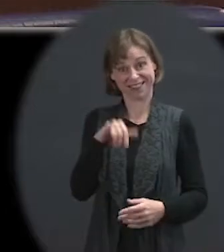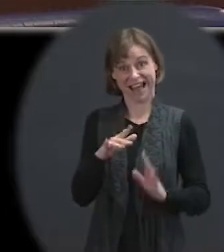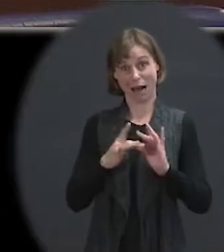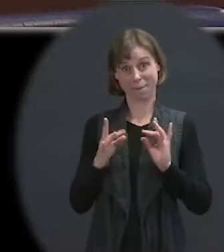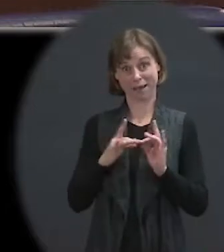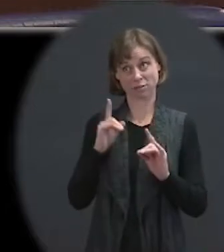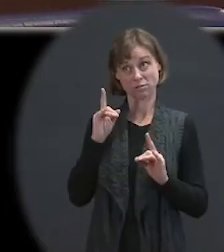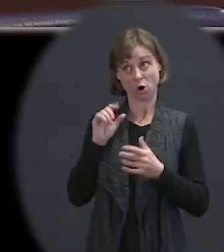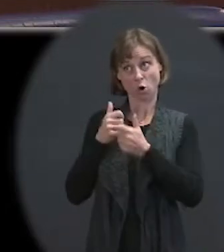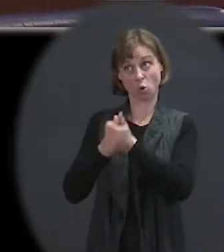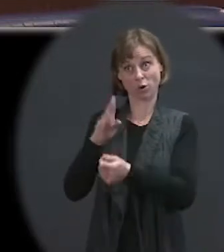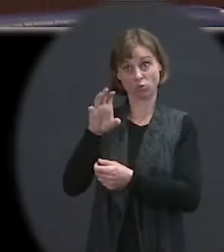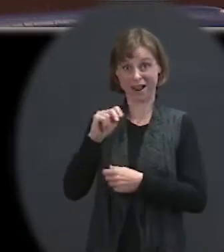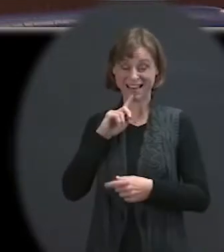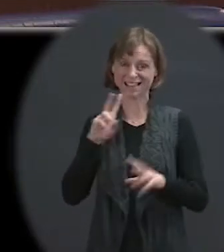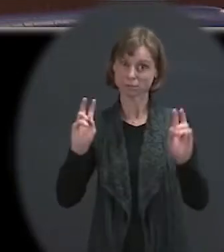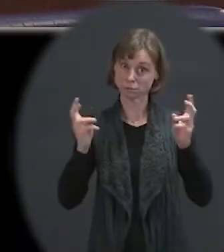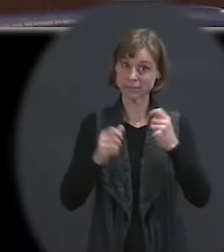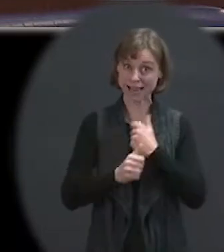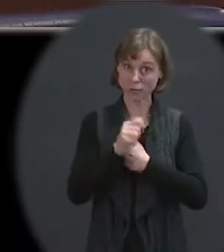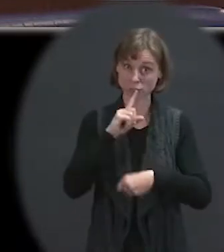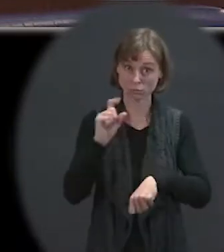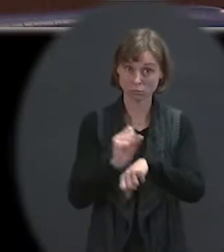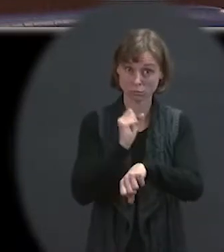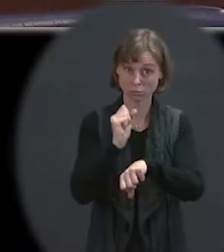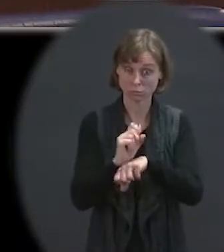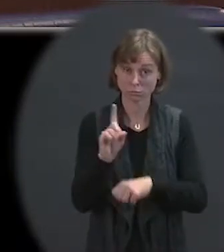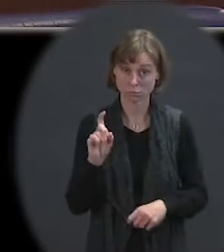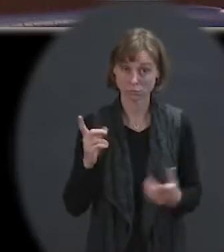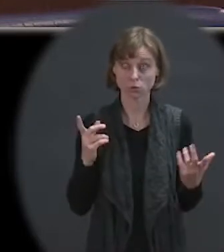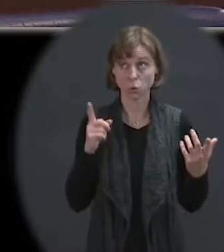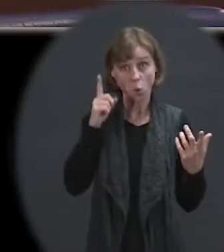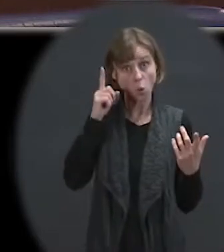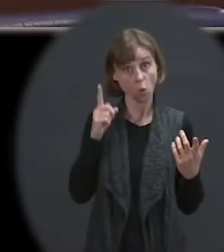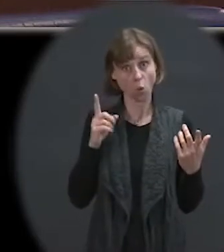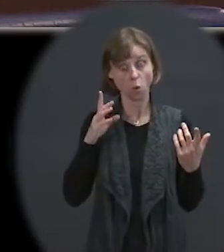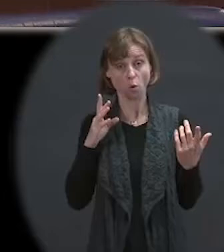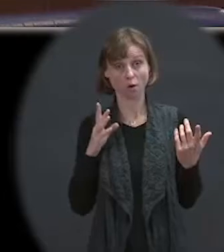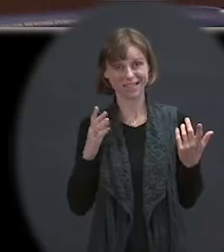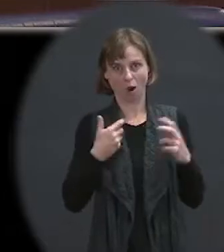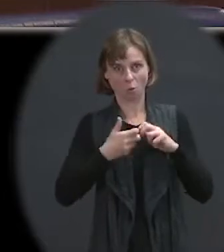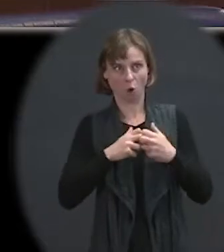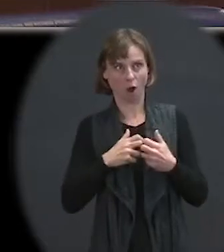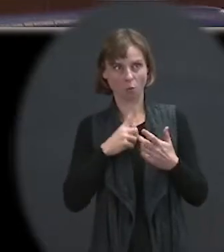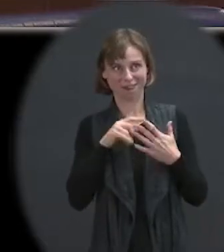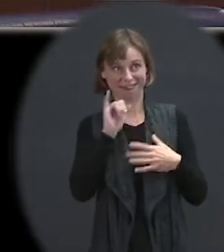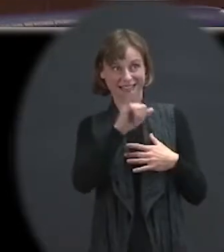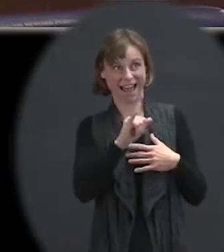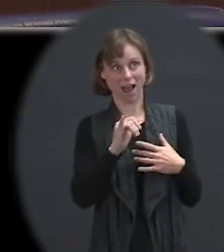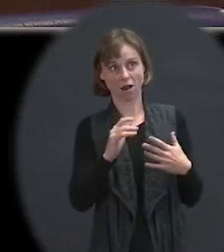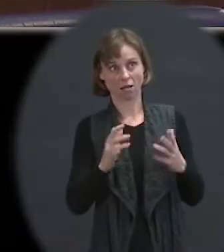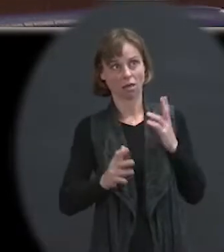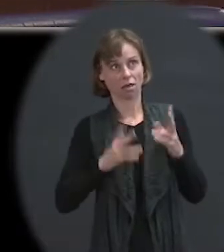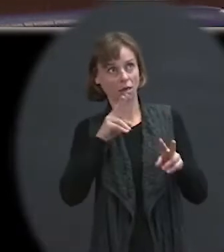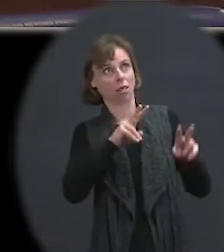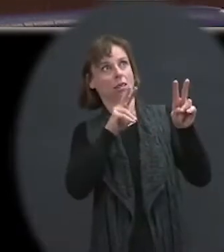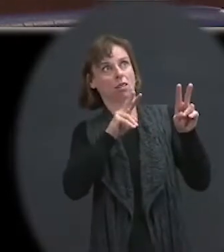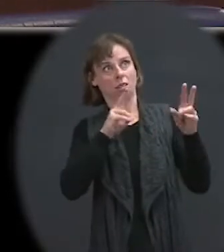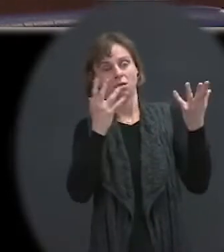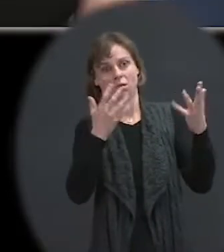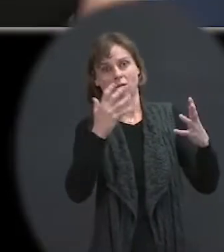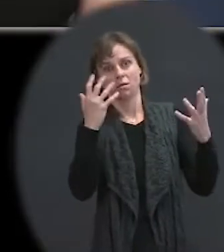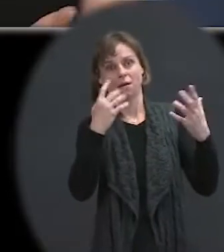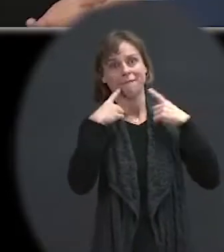is literally dangerous. So does he have a problem with such a high-profile person giving out what he thinks is a dangerous